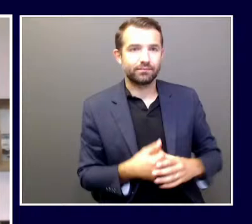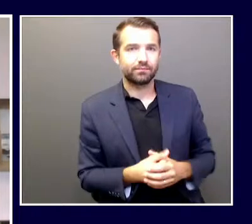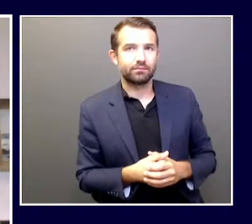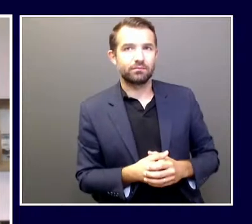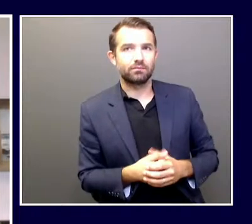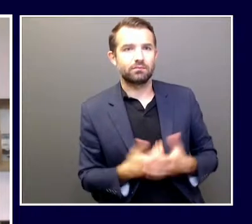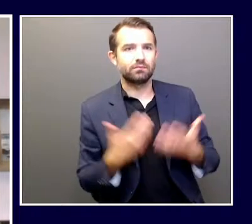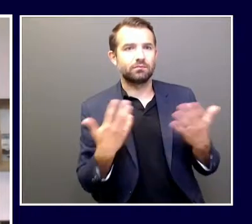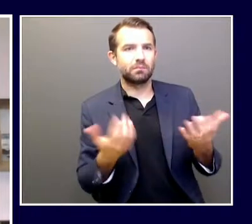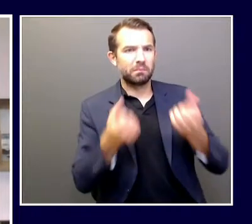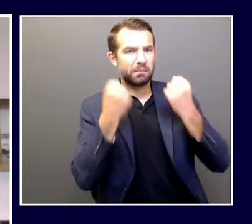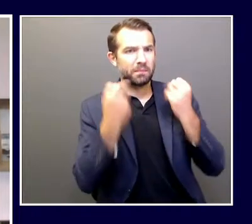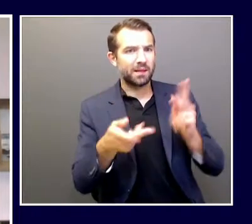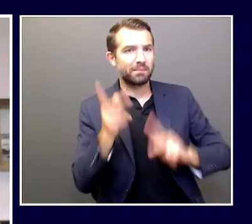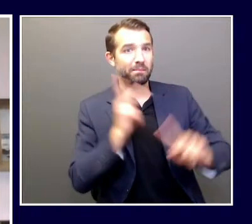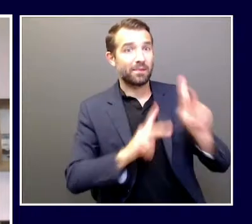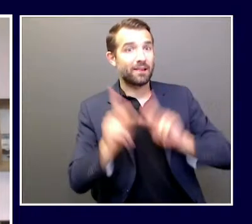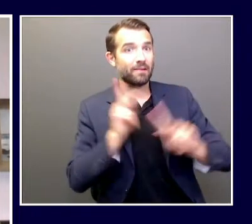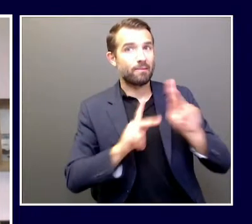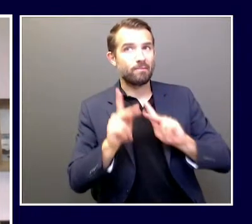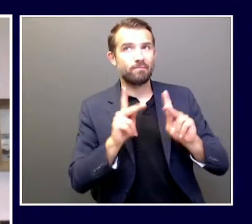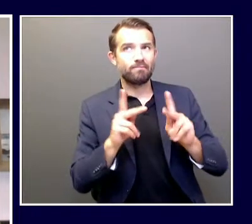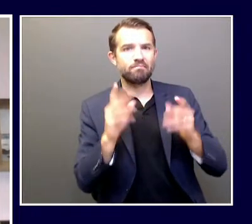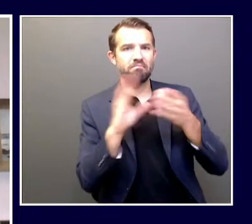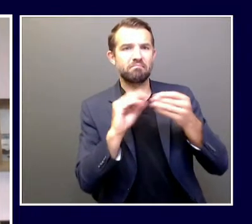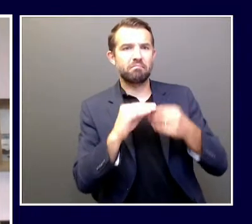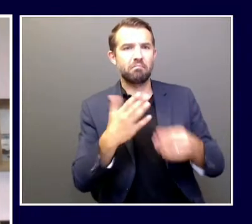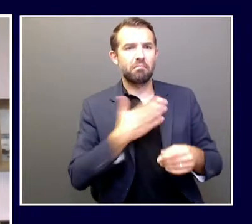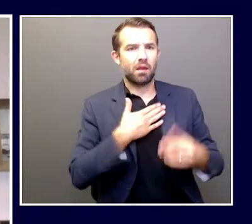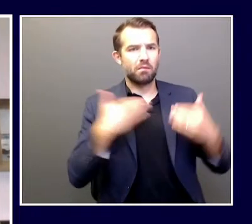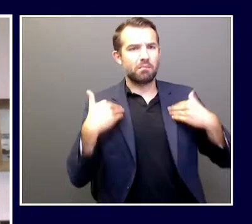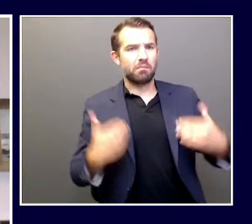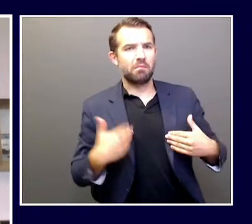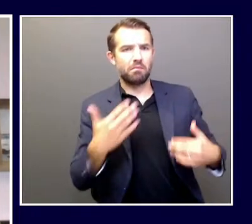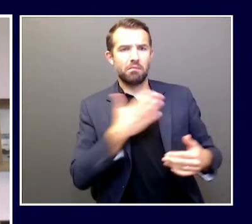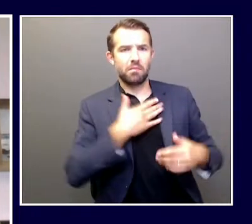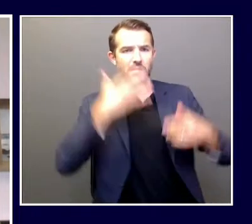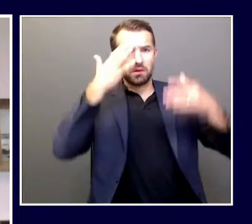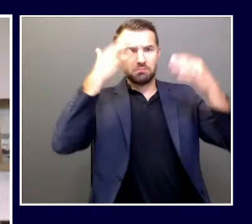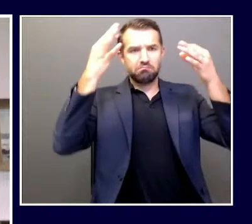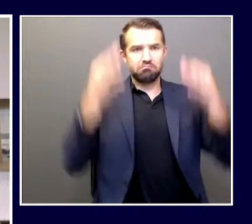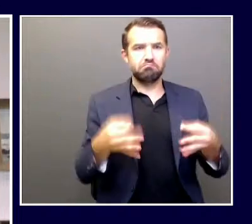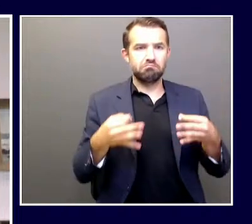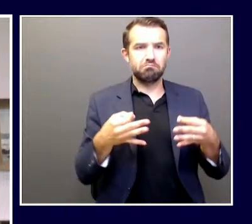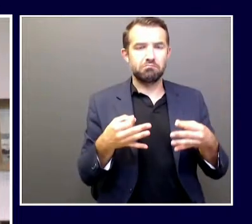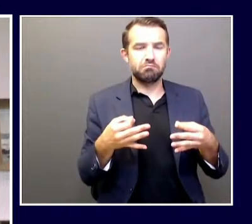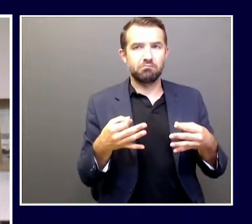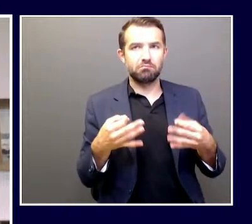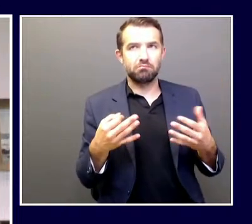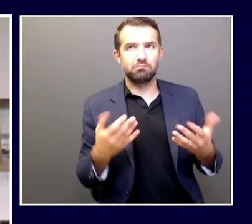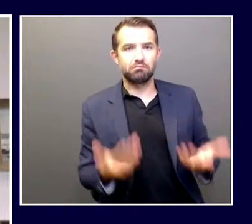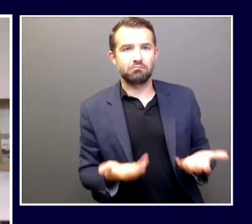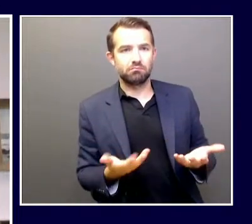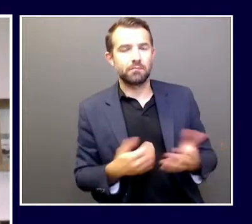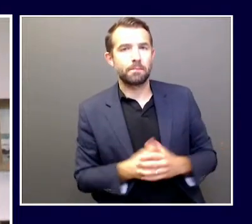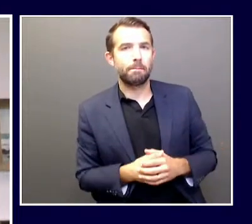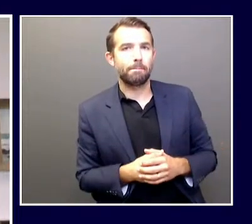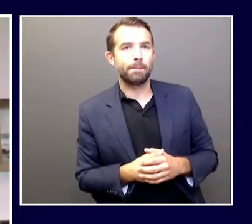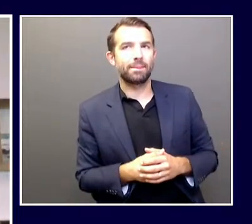claiming, body autonomy and that they should have the choices over their